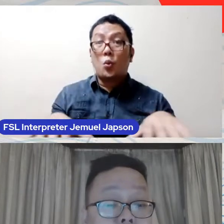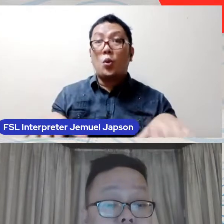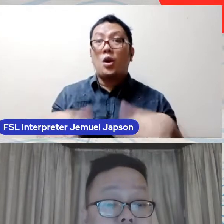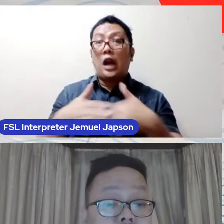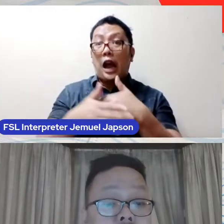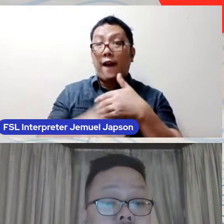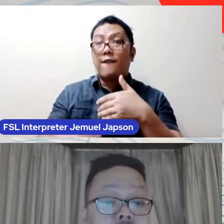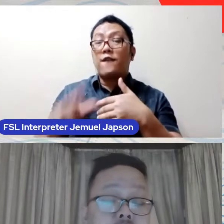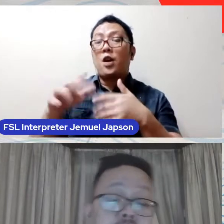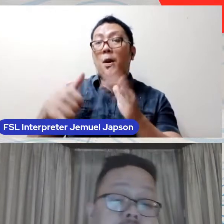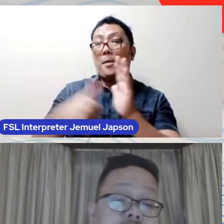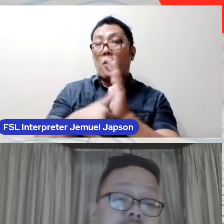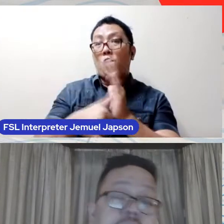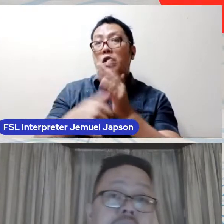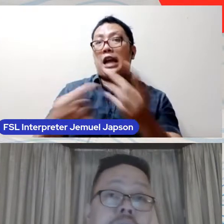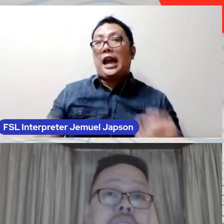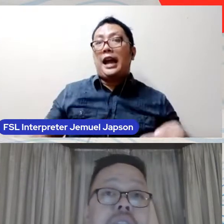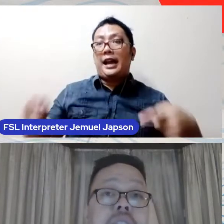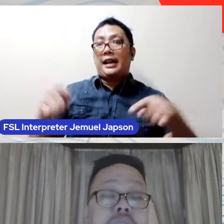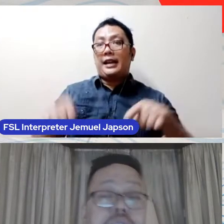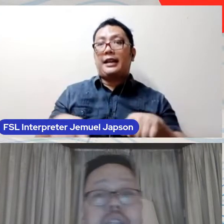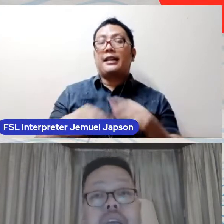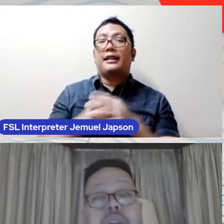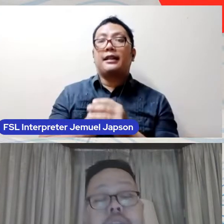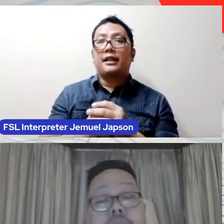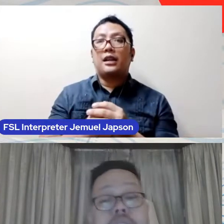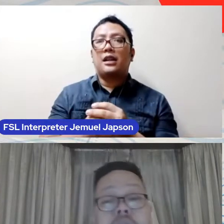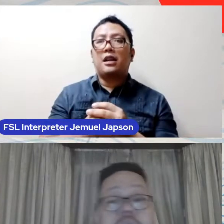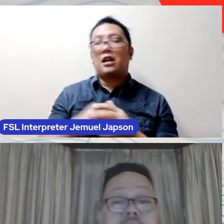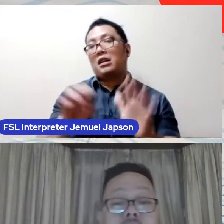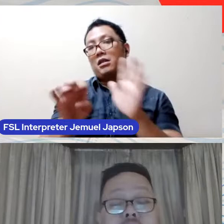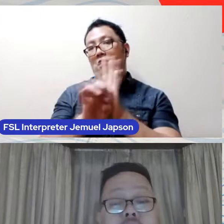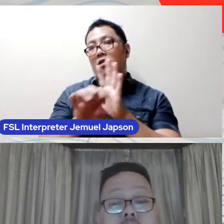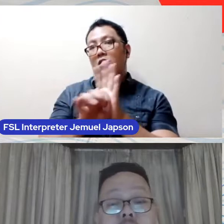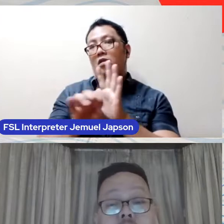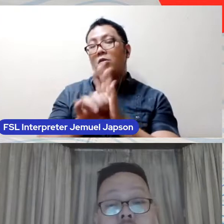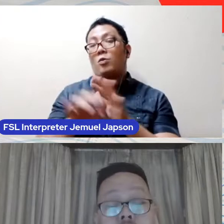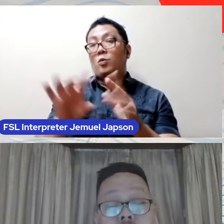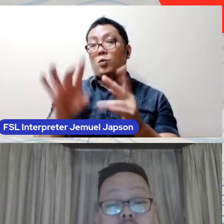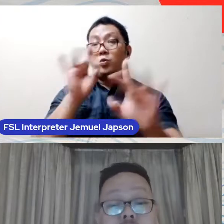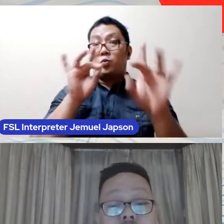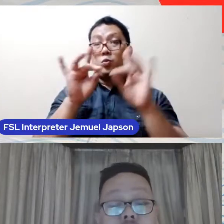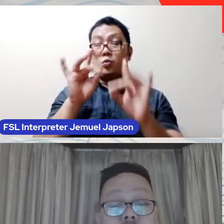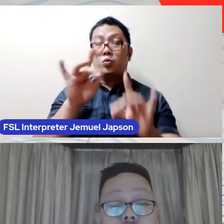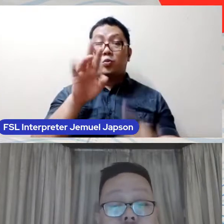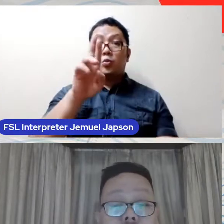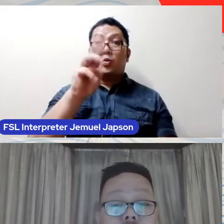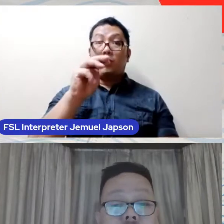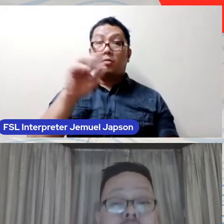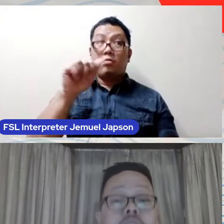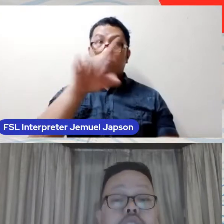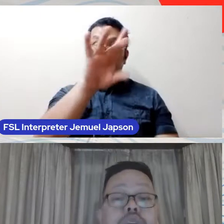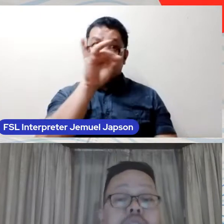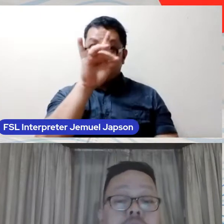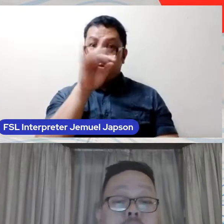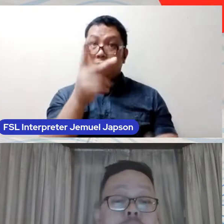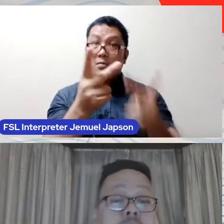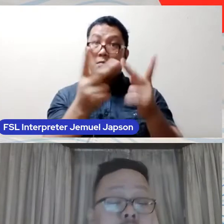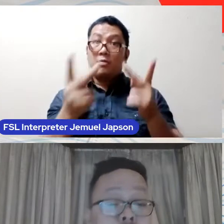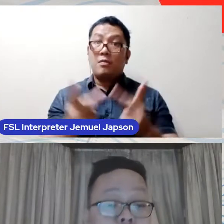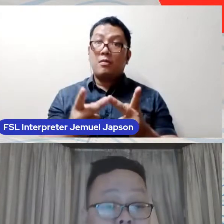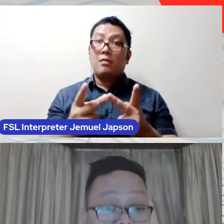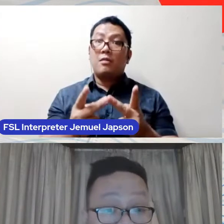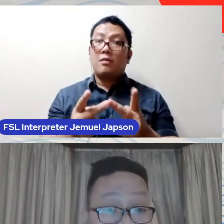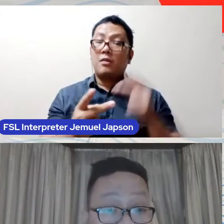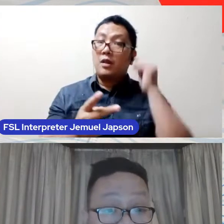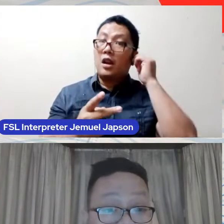happened. So to the extent na madidili, kunyari, ang napili nating randomly selected area ay yung